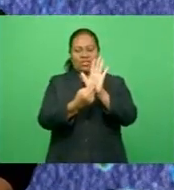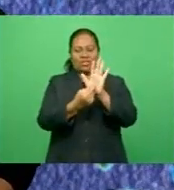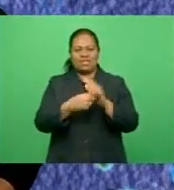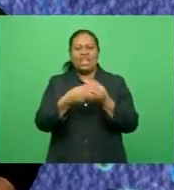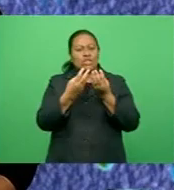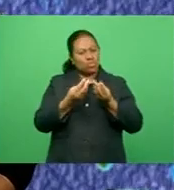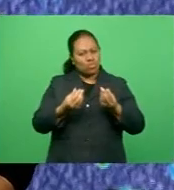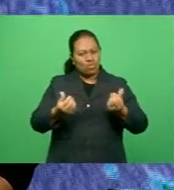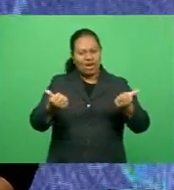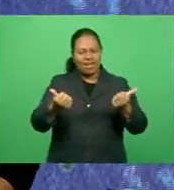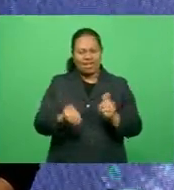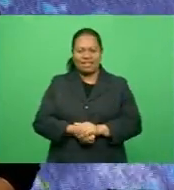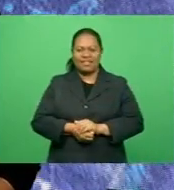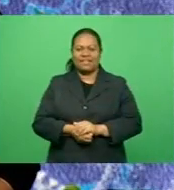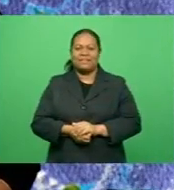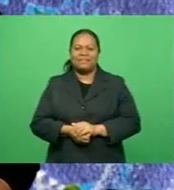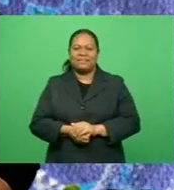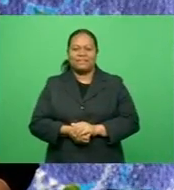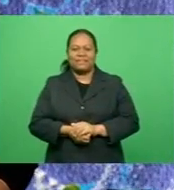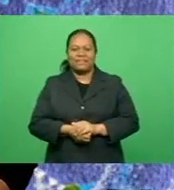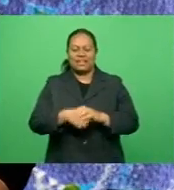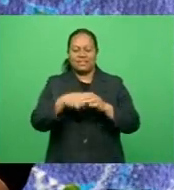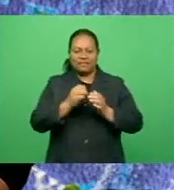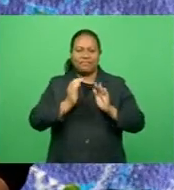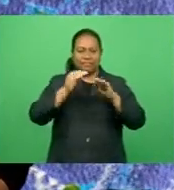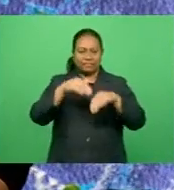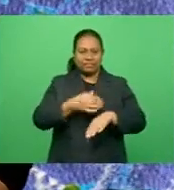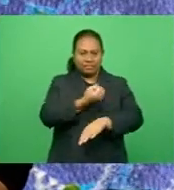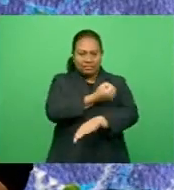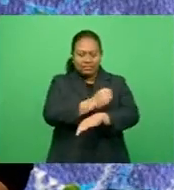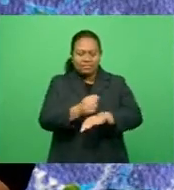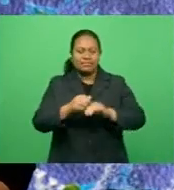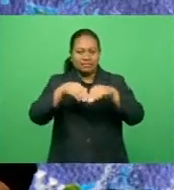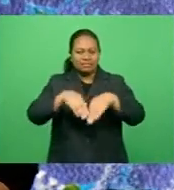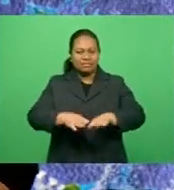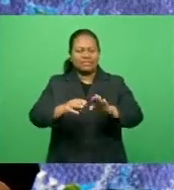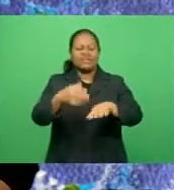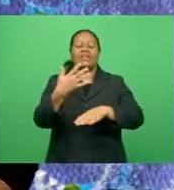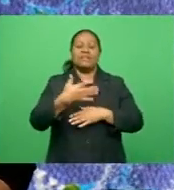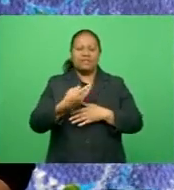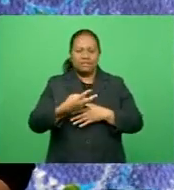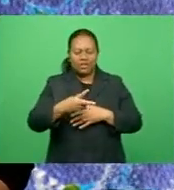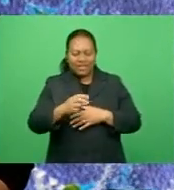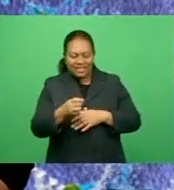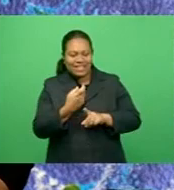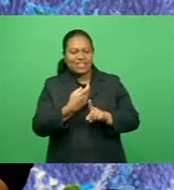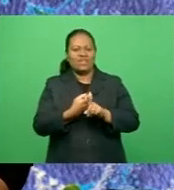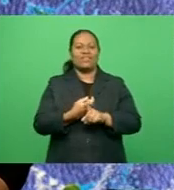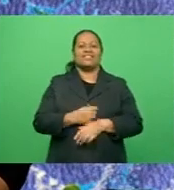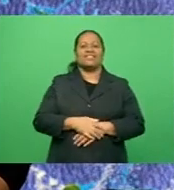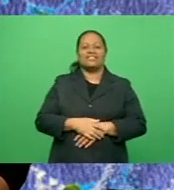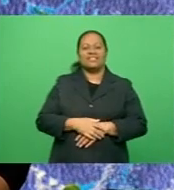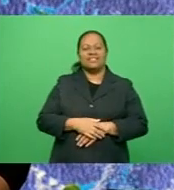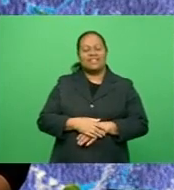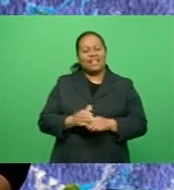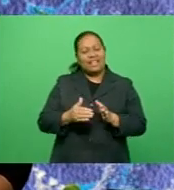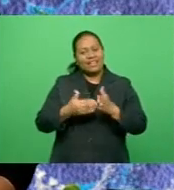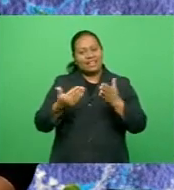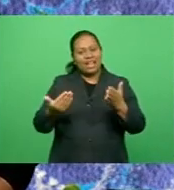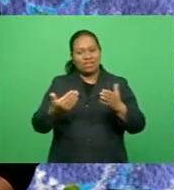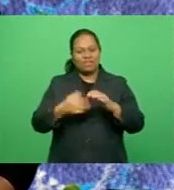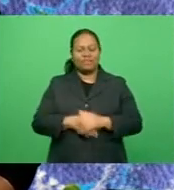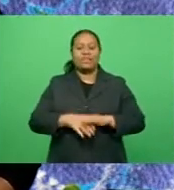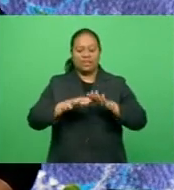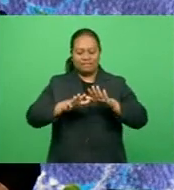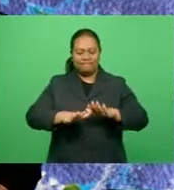the island. At sea, southeast winds 15 to 20 knots, moderate to rough seas. Now turning to the tides,